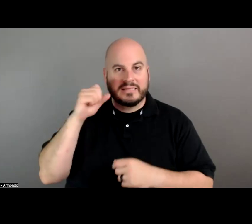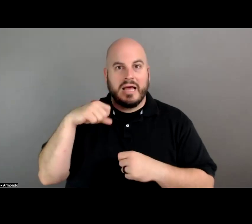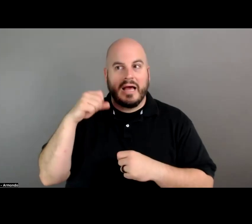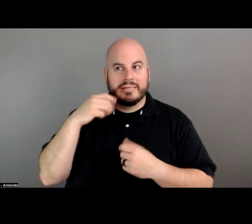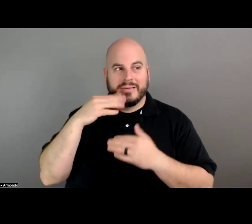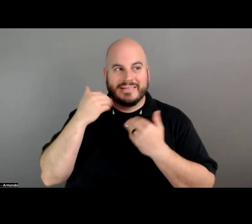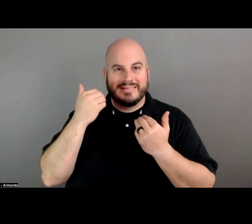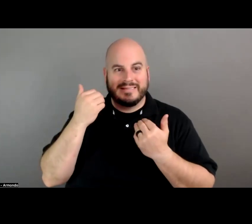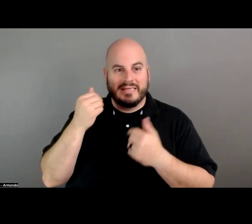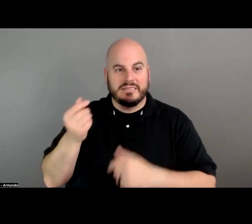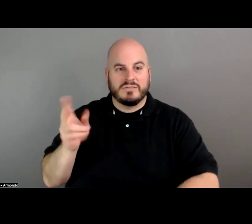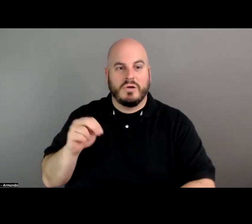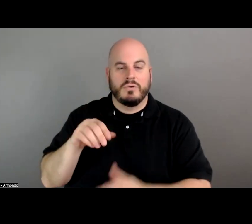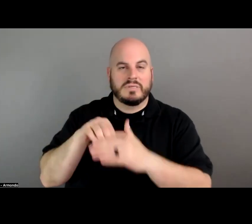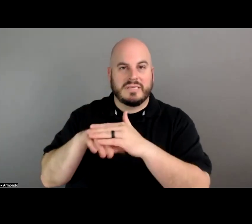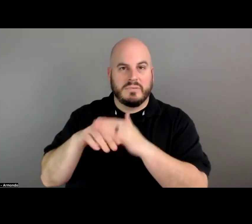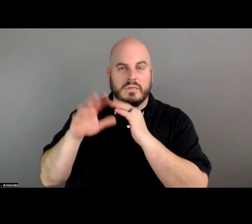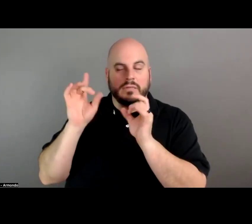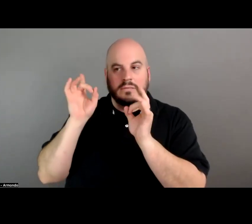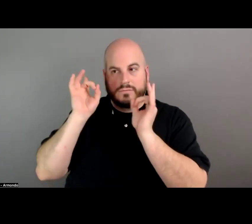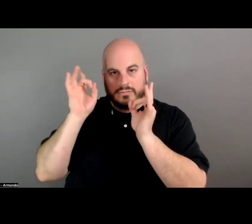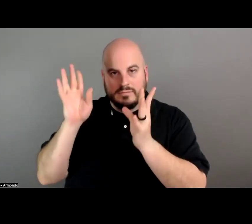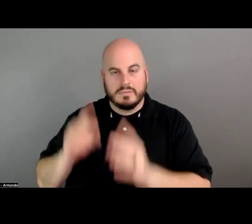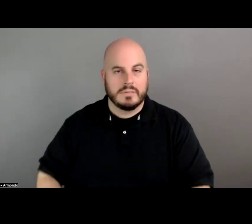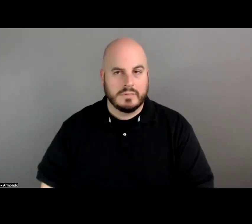is its own accessibility nightmare. And,